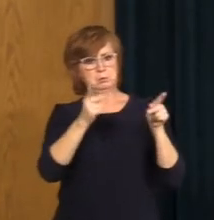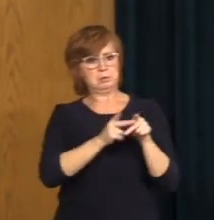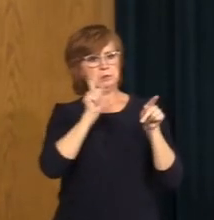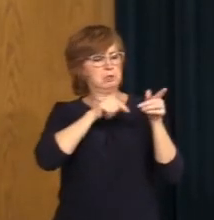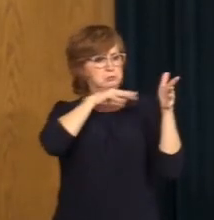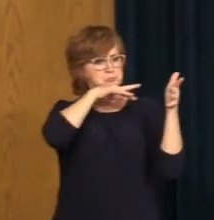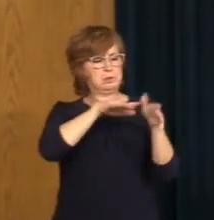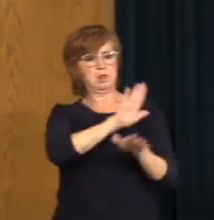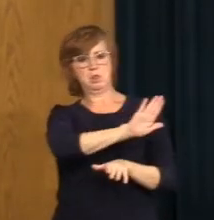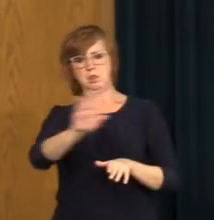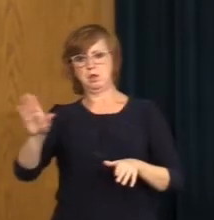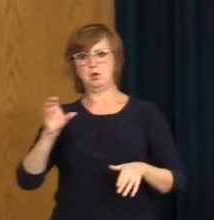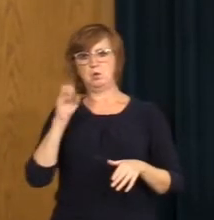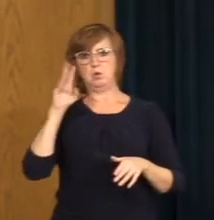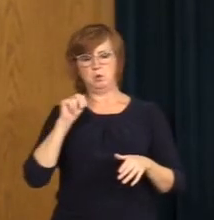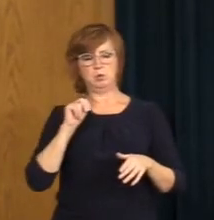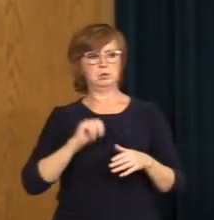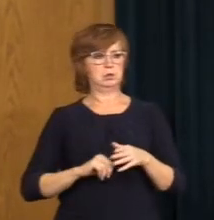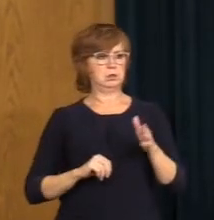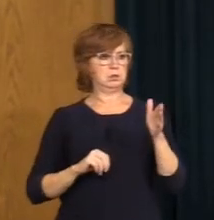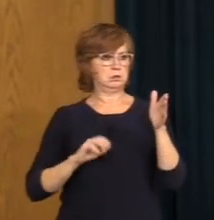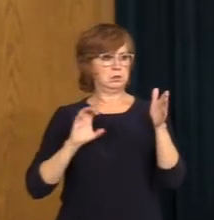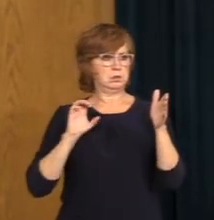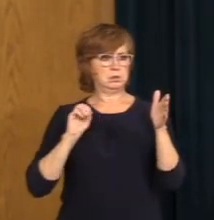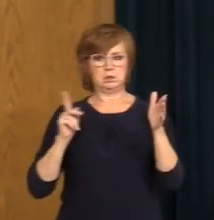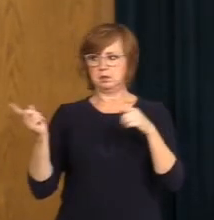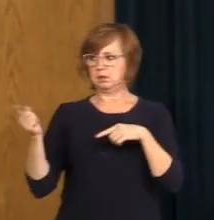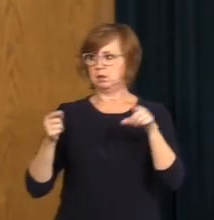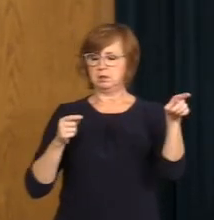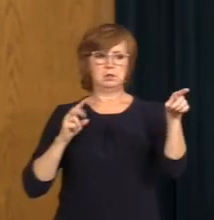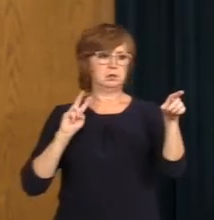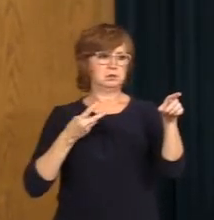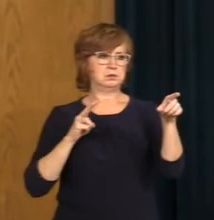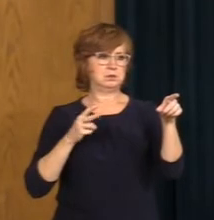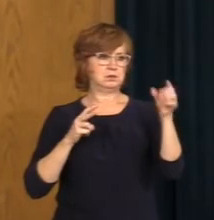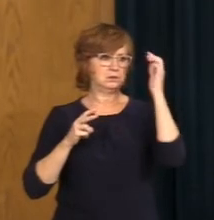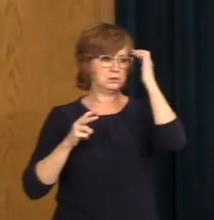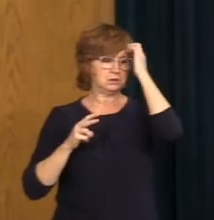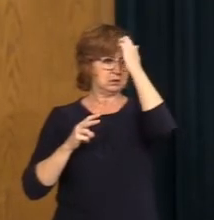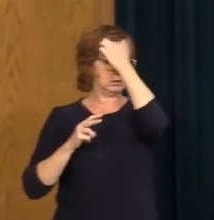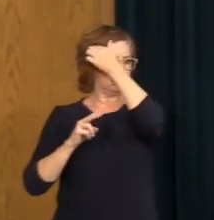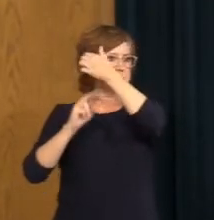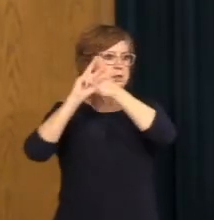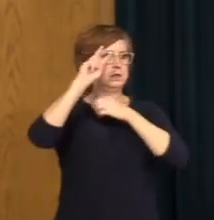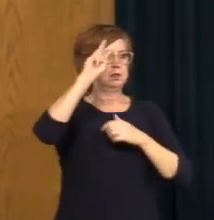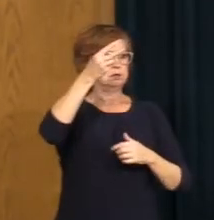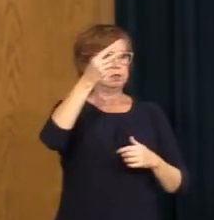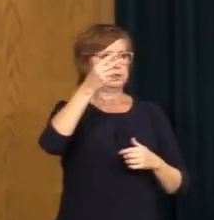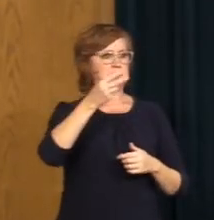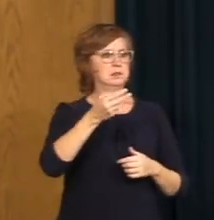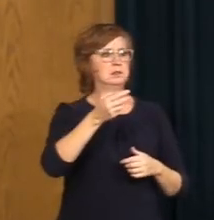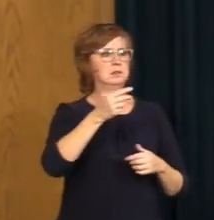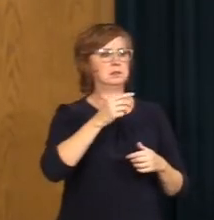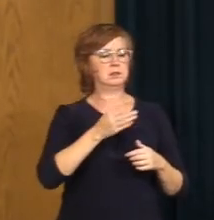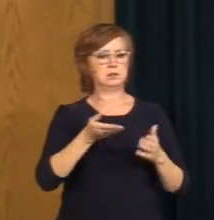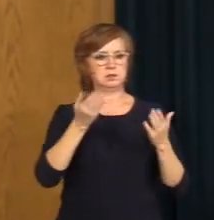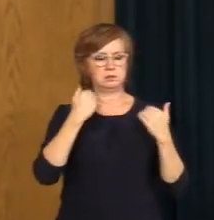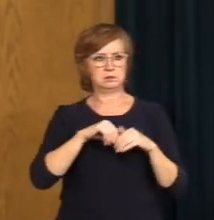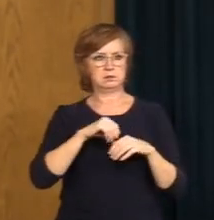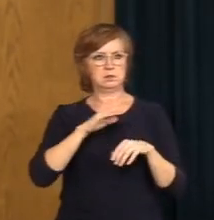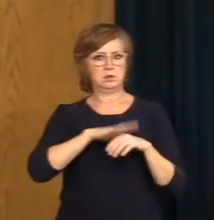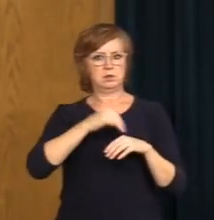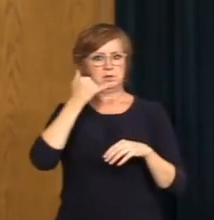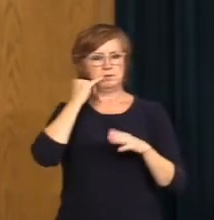be conscious of that. All right. Yeah, sorry. Well, we'll jump to the line. We've got a few others waiting. The next caller,